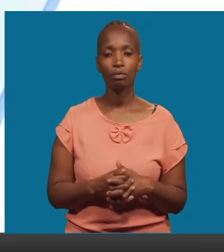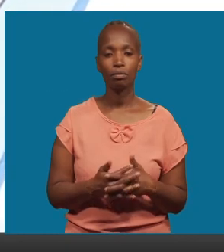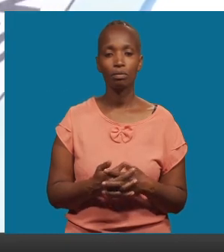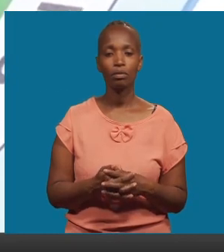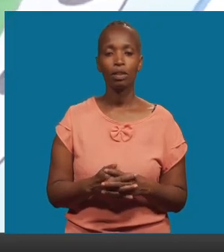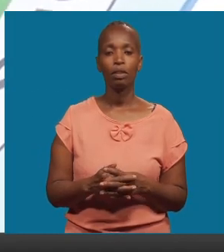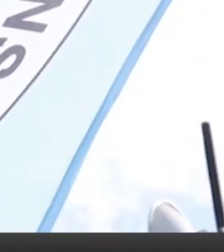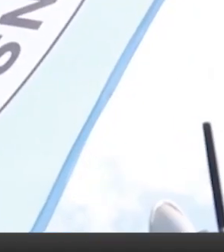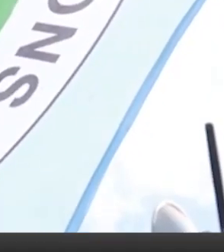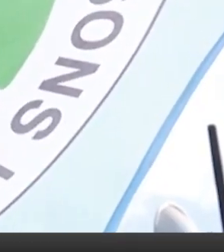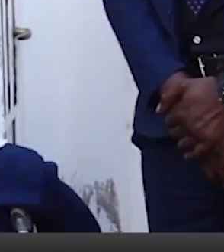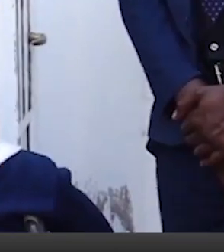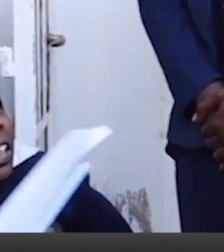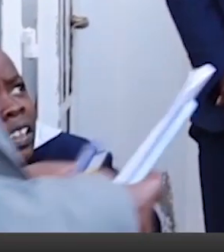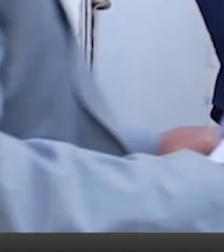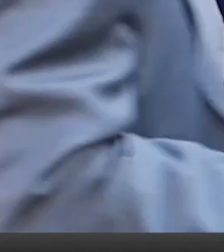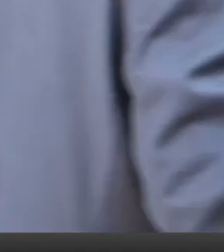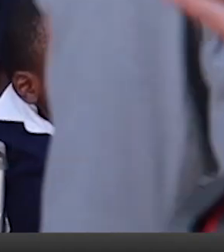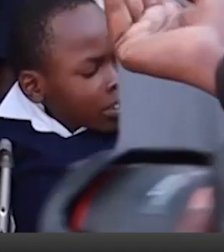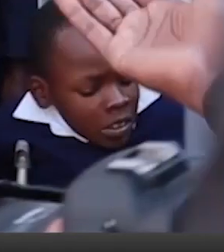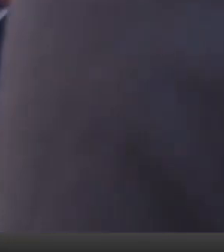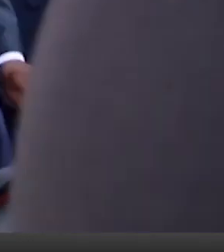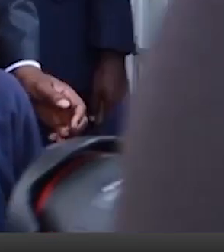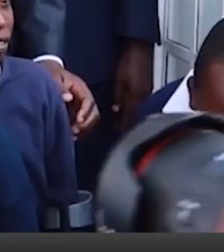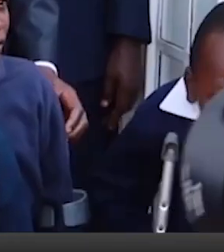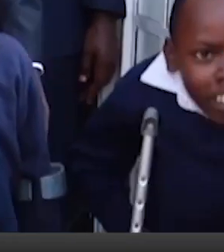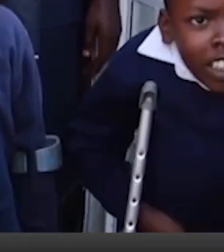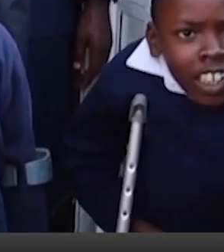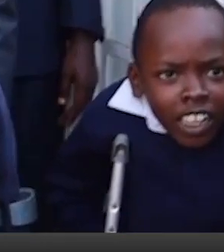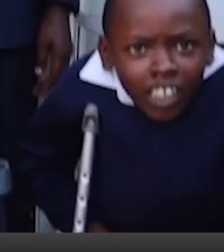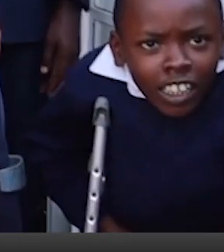Samuel Kilonzo, Undugu TV.